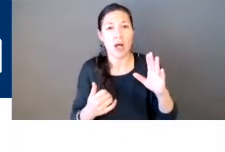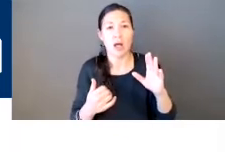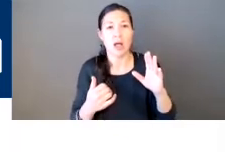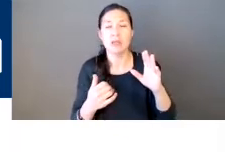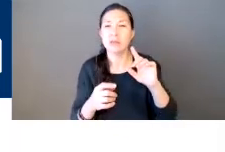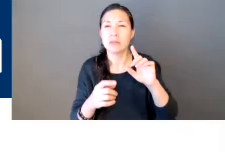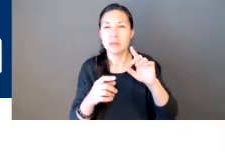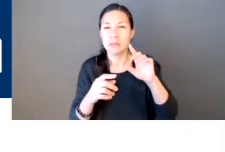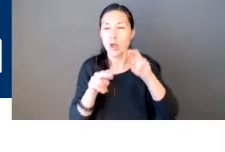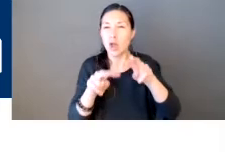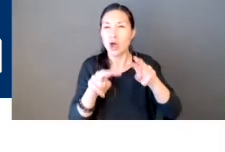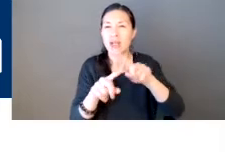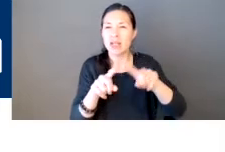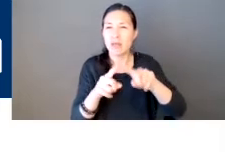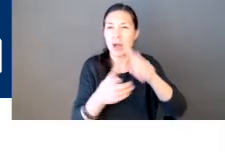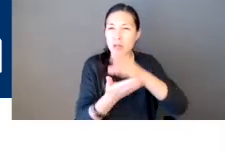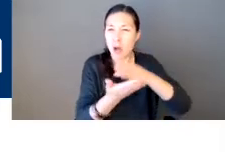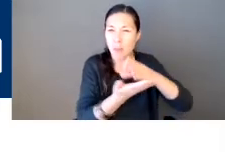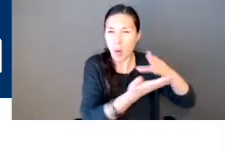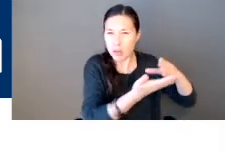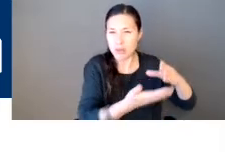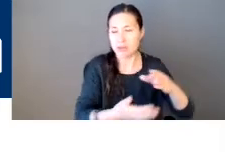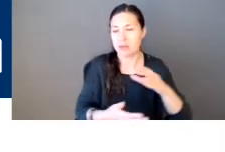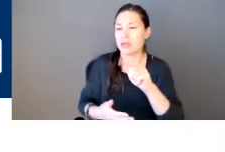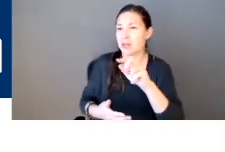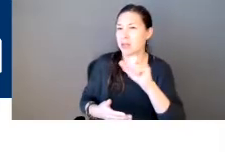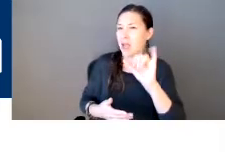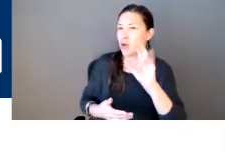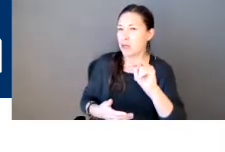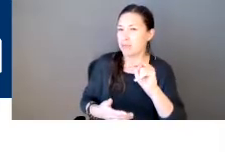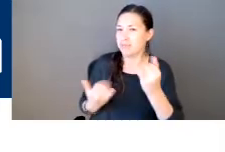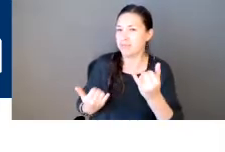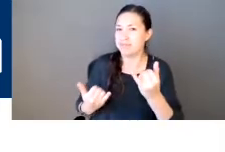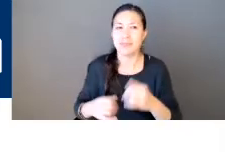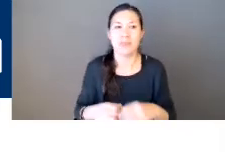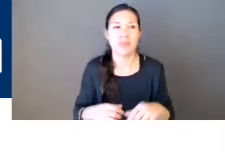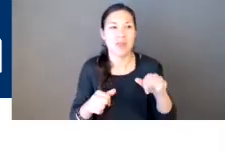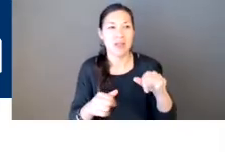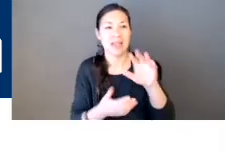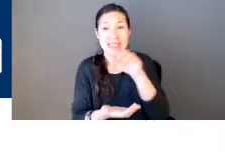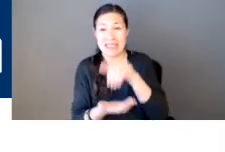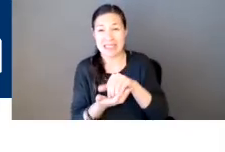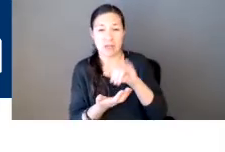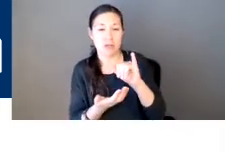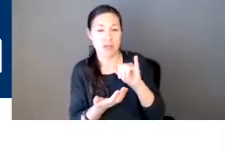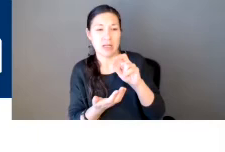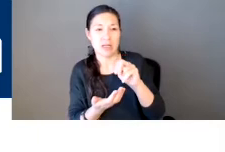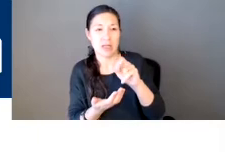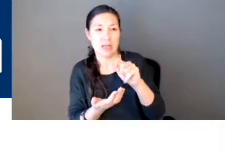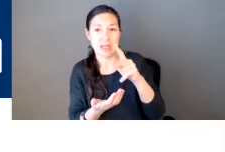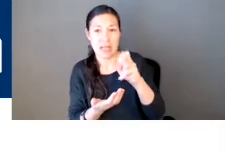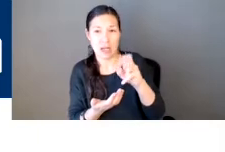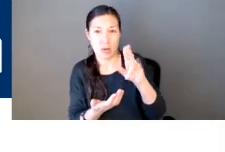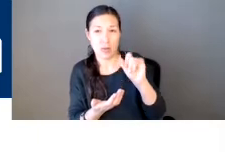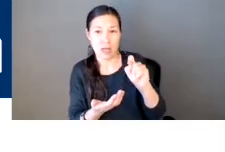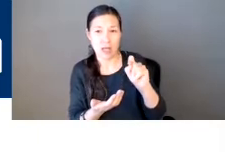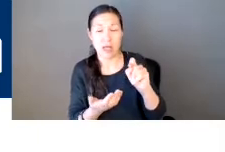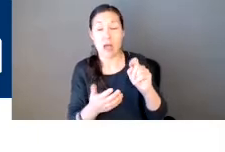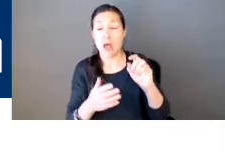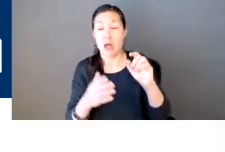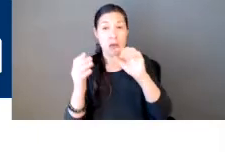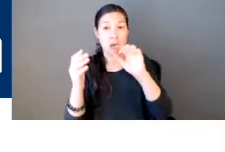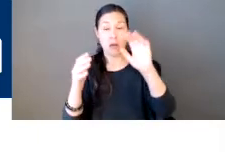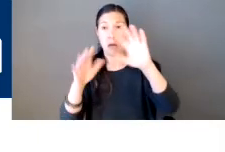look at. Thank you, Jonathan. So we talked a little bit about the central intake unit, which does receive all of the reports